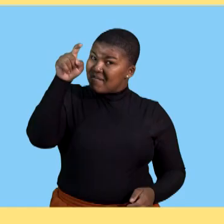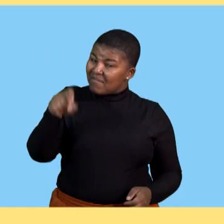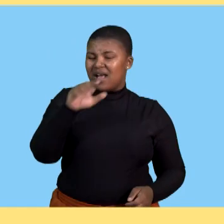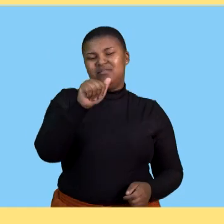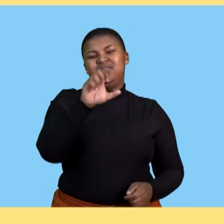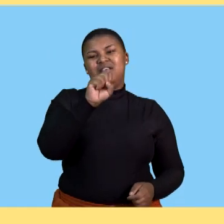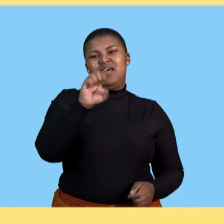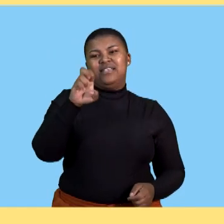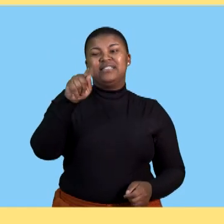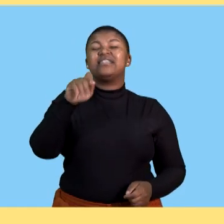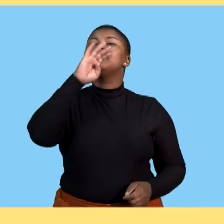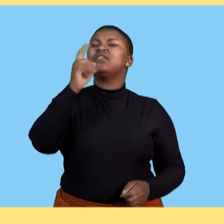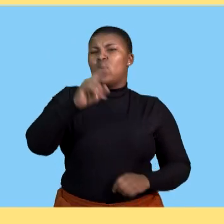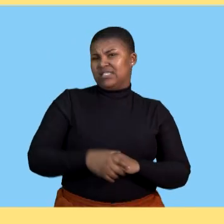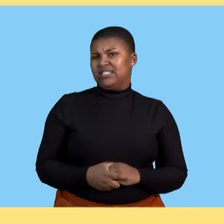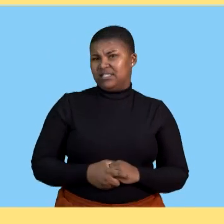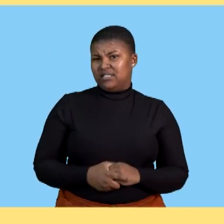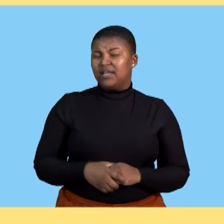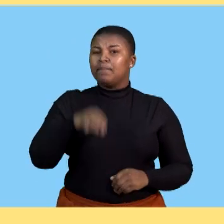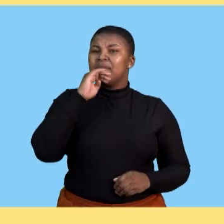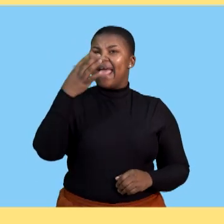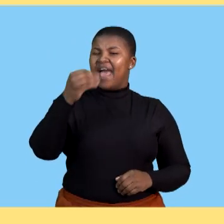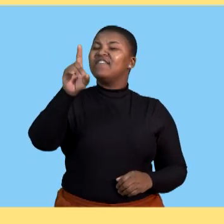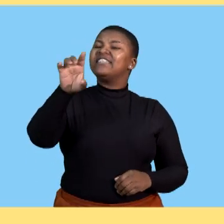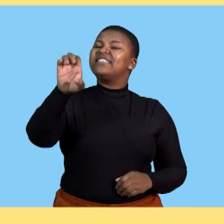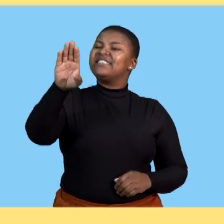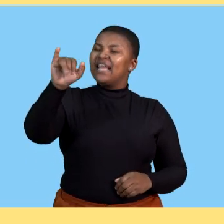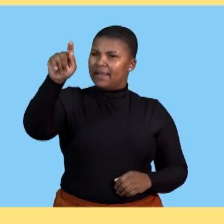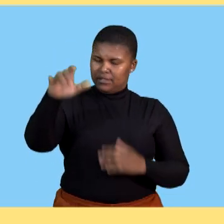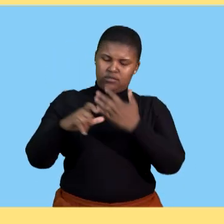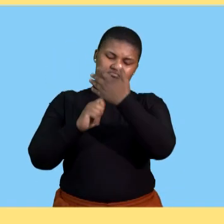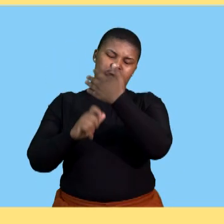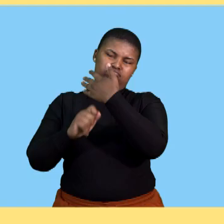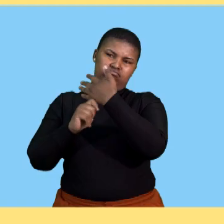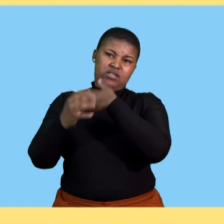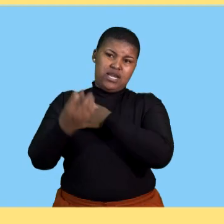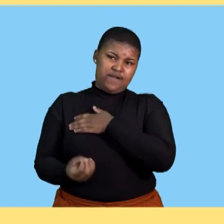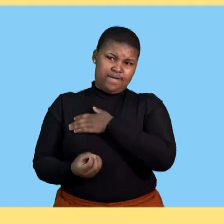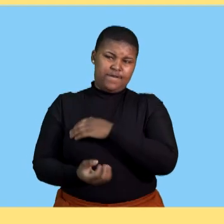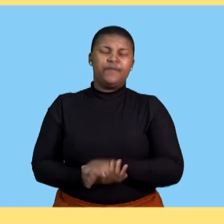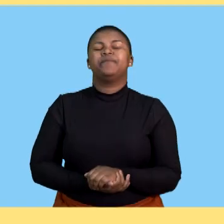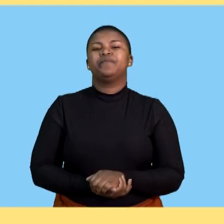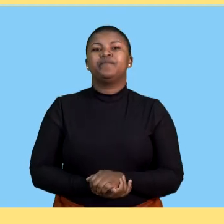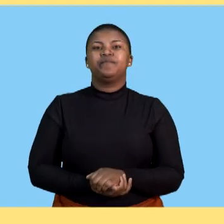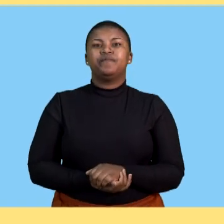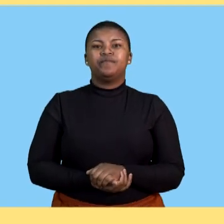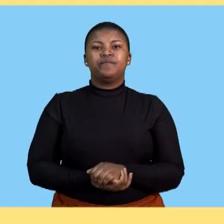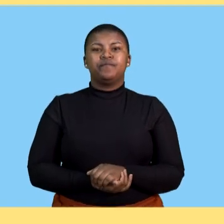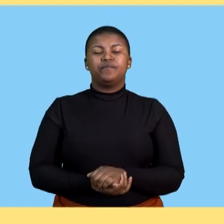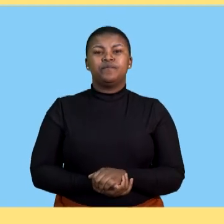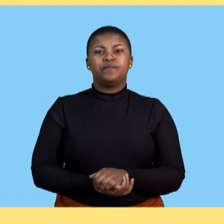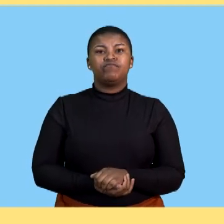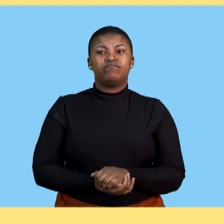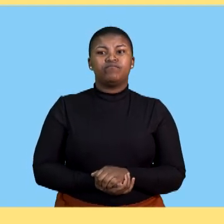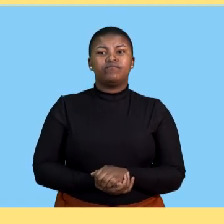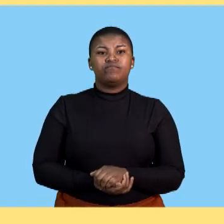an asset. That simply means it has a debit balance. When bank is an asset, it has a debit balance. So when we